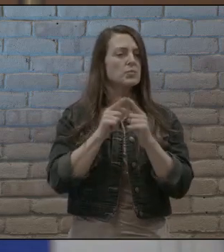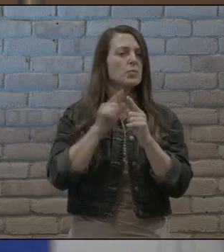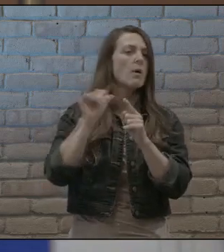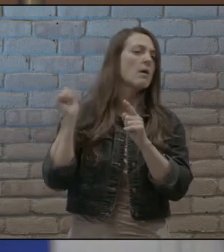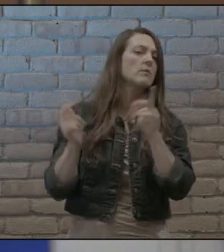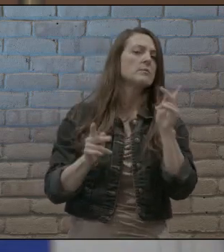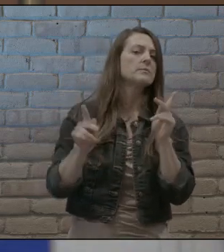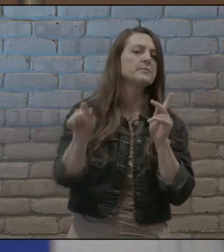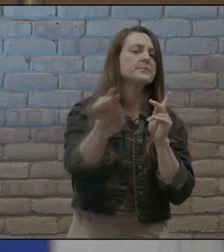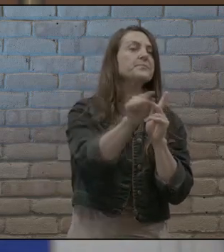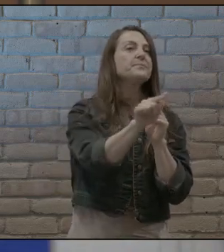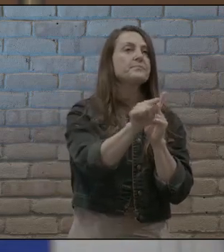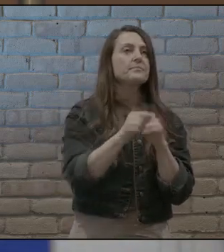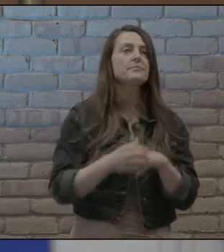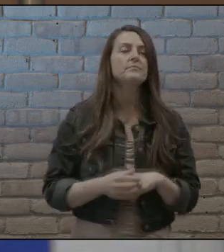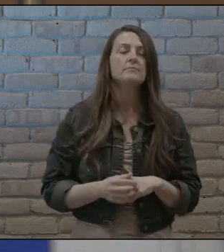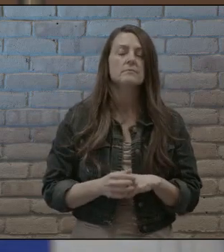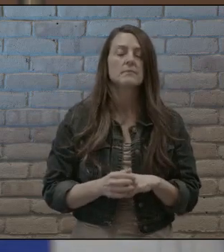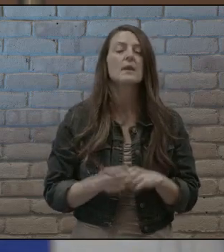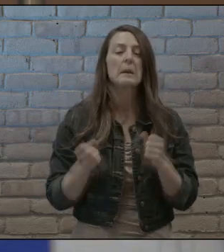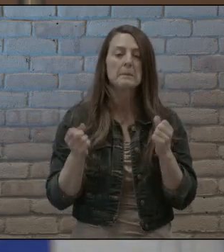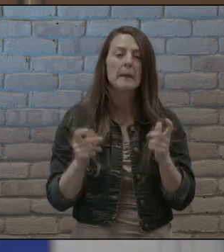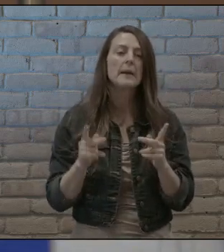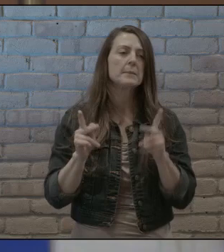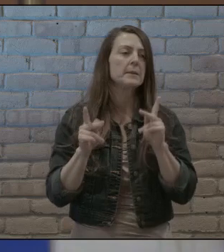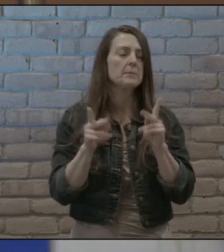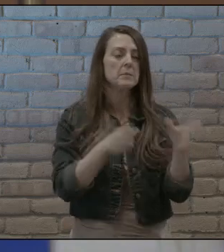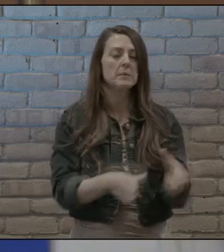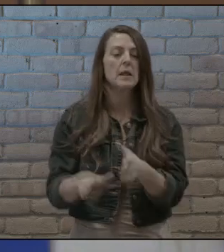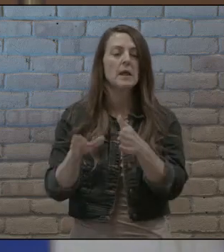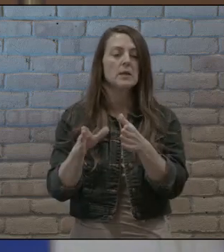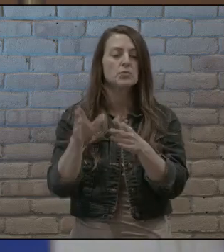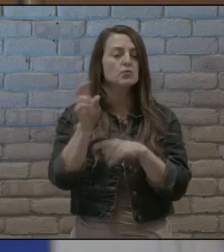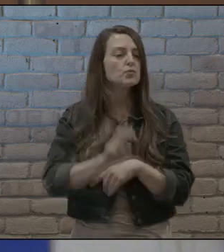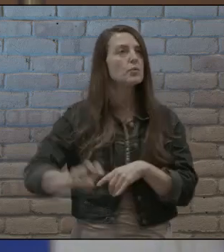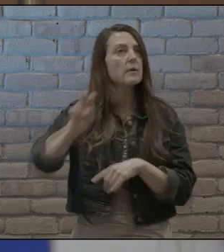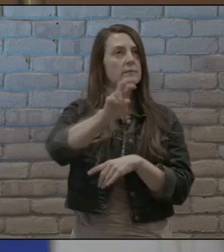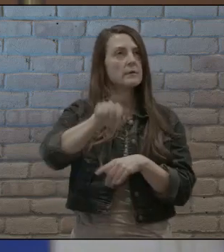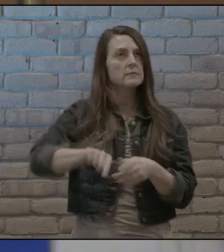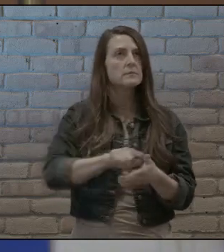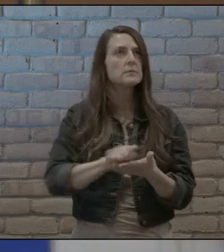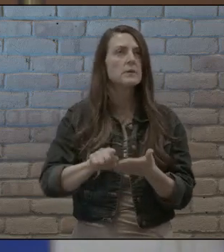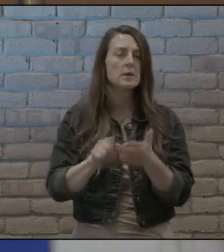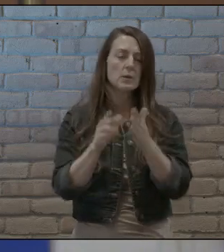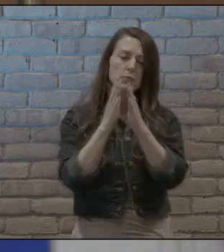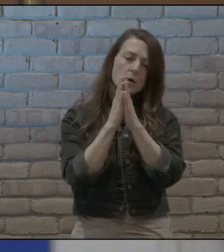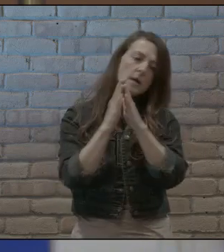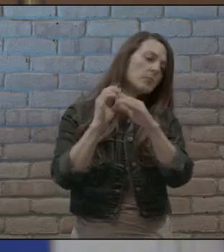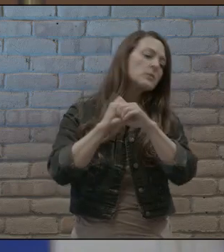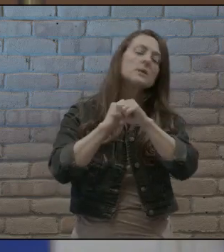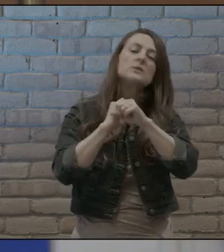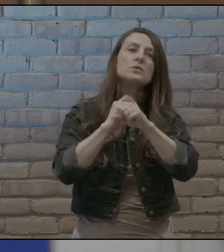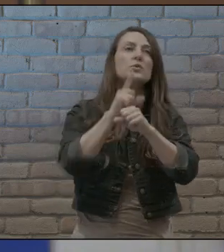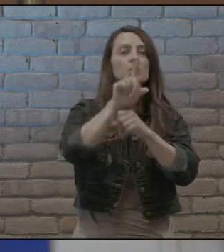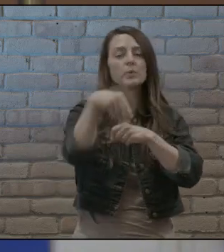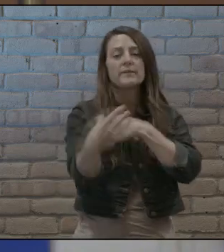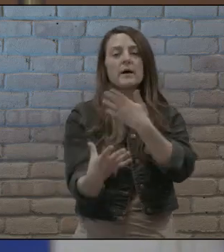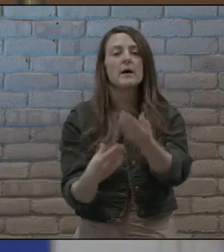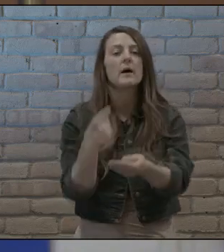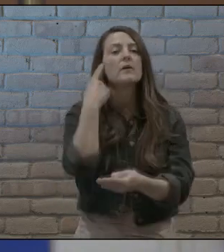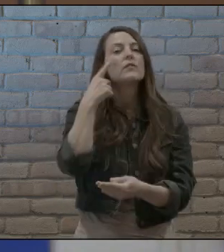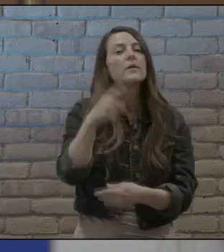week are traveling, we pray protection, provision in every way, Lord